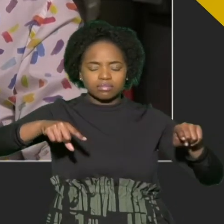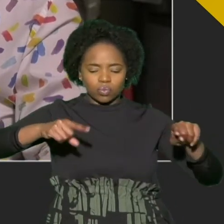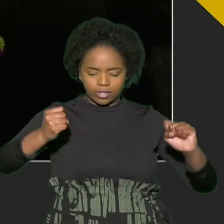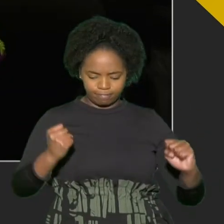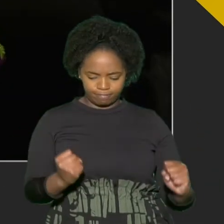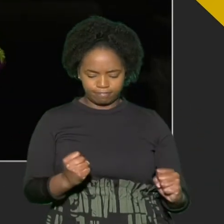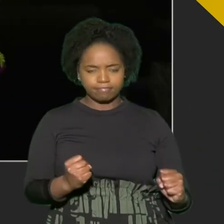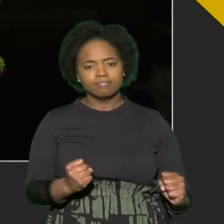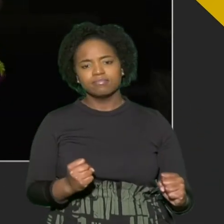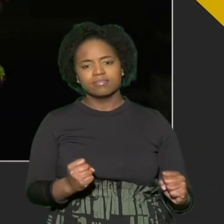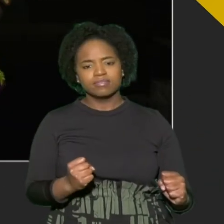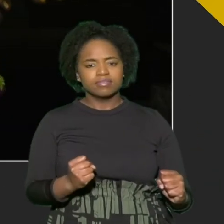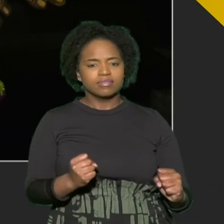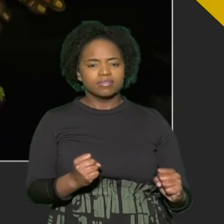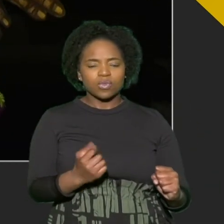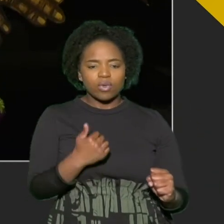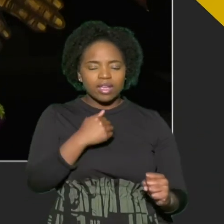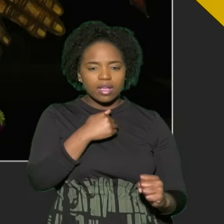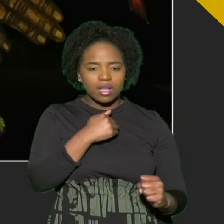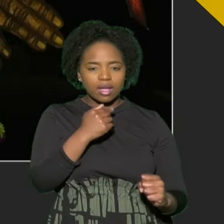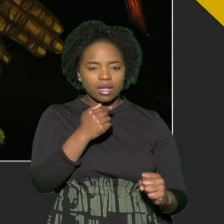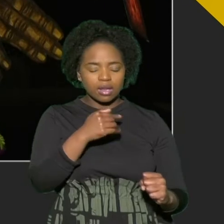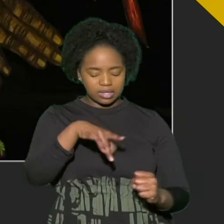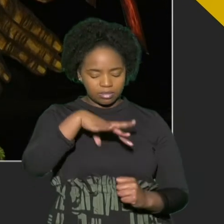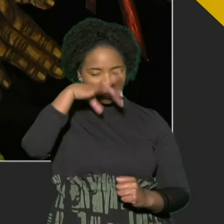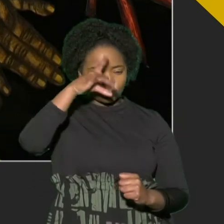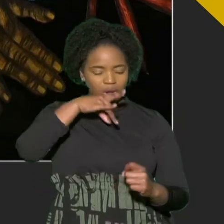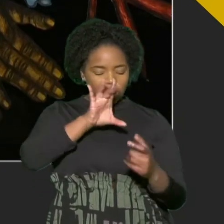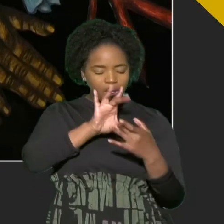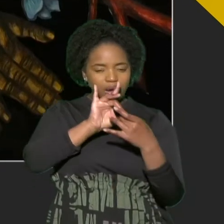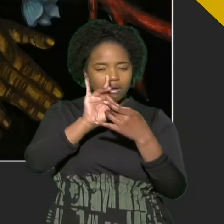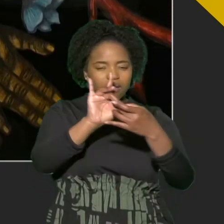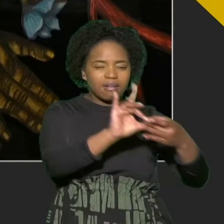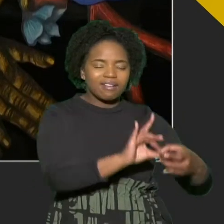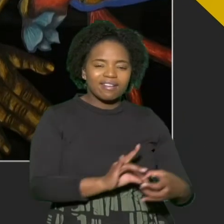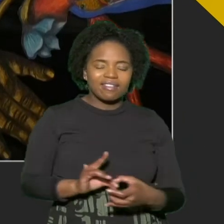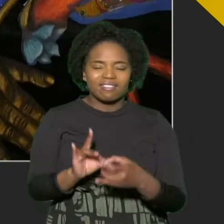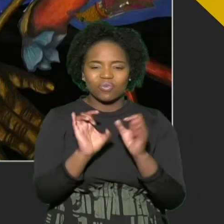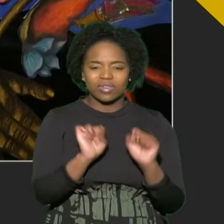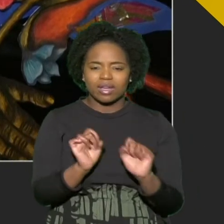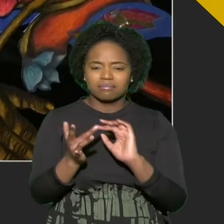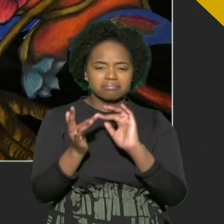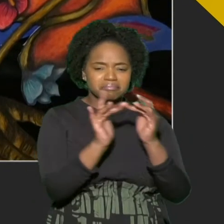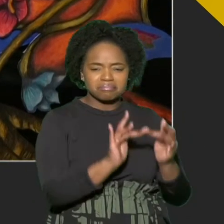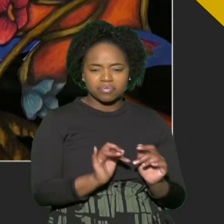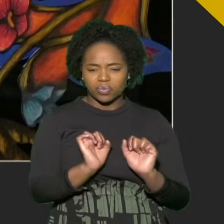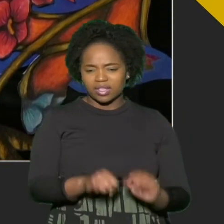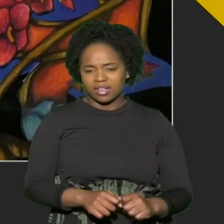so able to connect on a spiritual level more than it is on an artistic